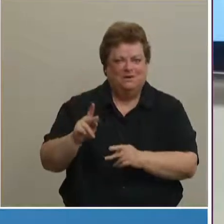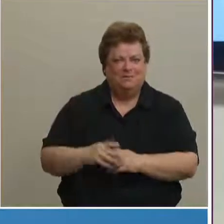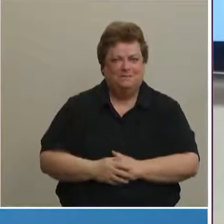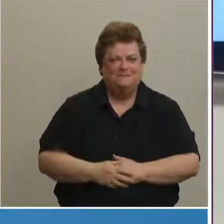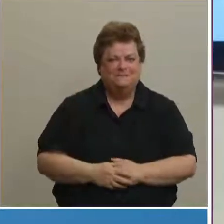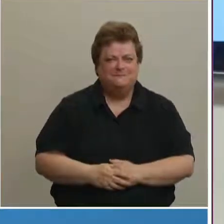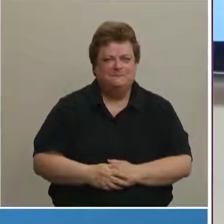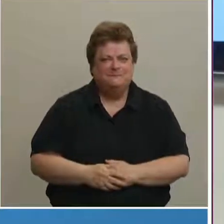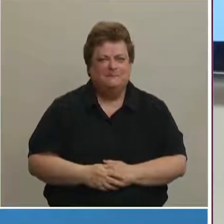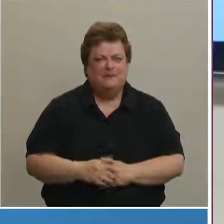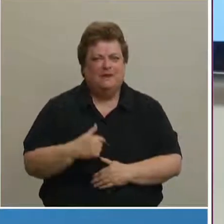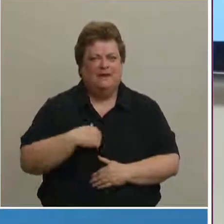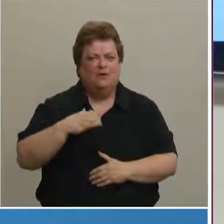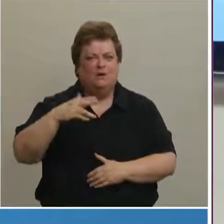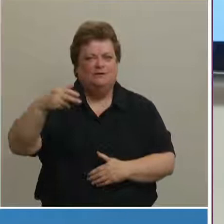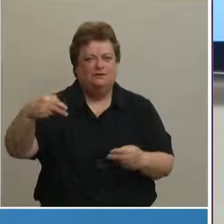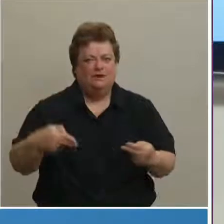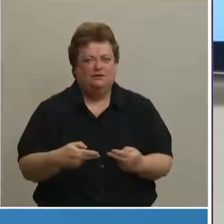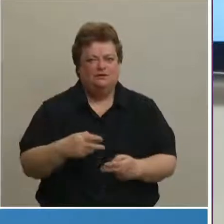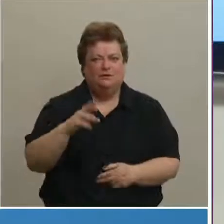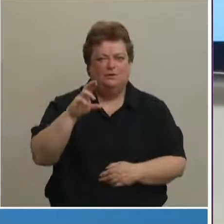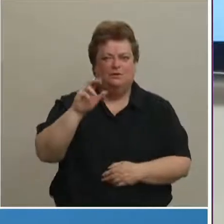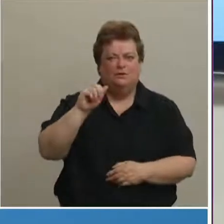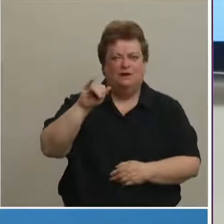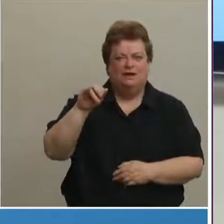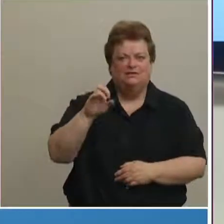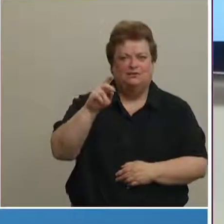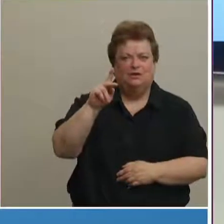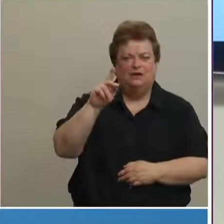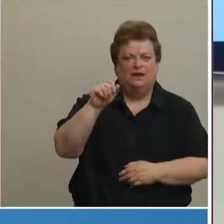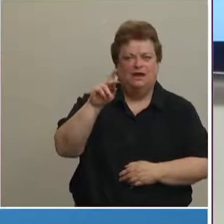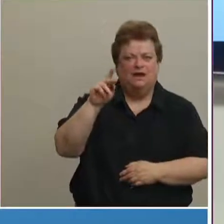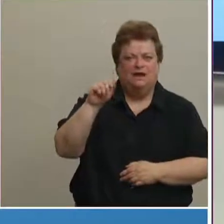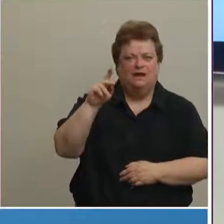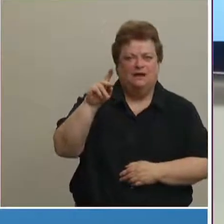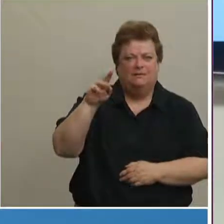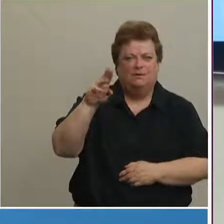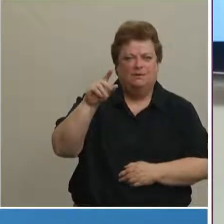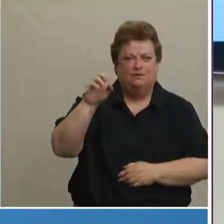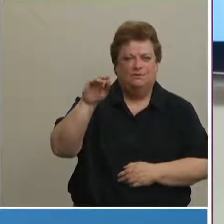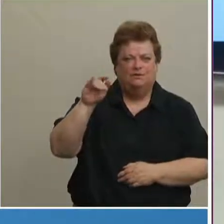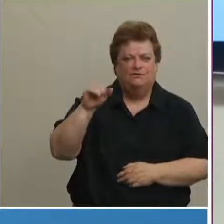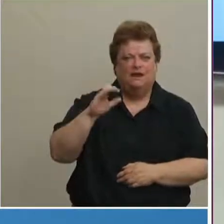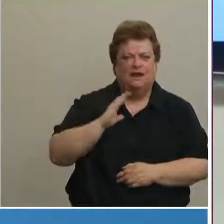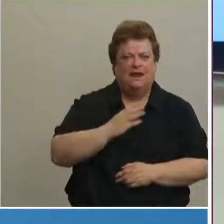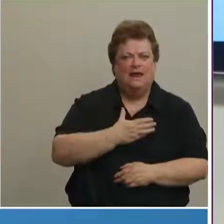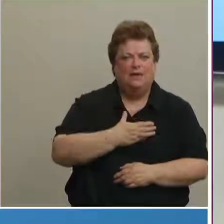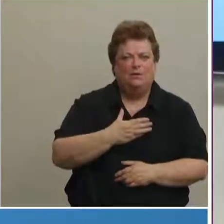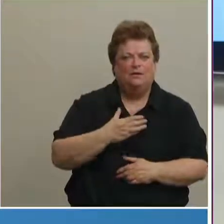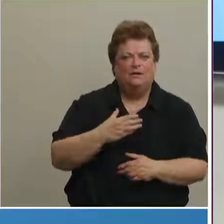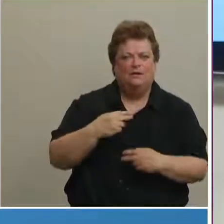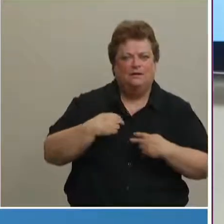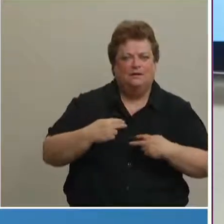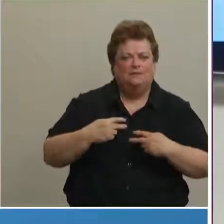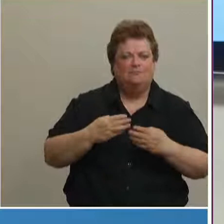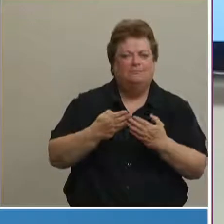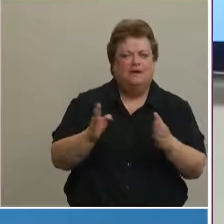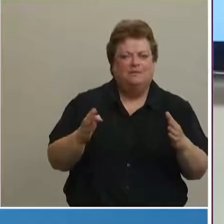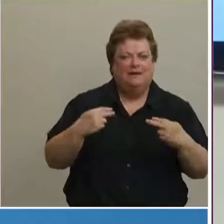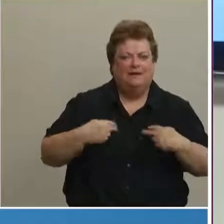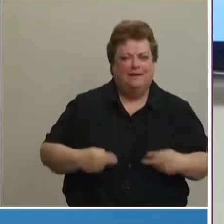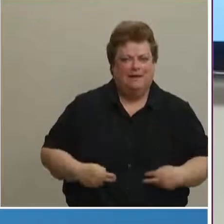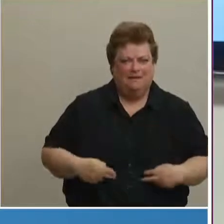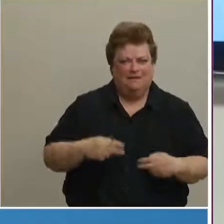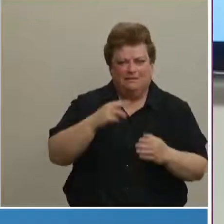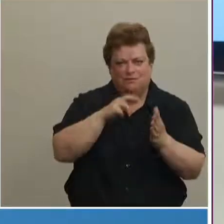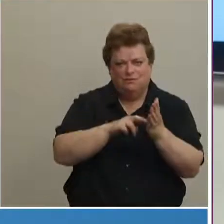6th. I'd like to introduce Raju Karkapaludi, our public health epidemiologist supervisor, who will provide some